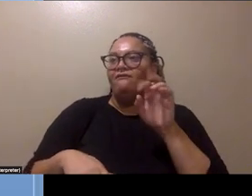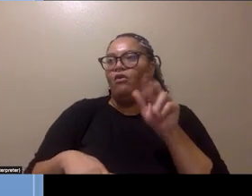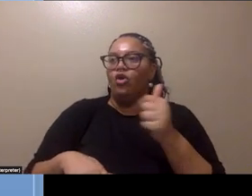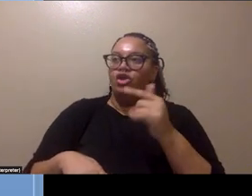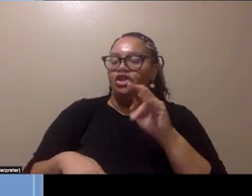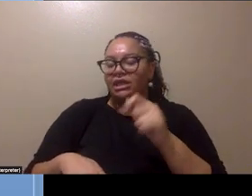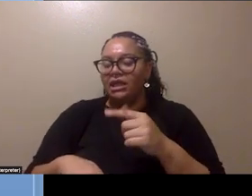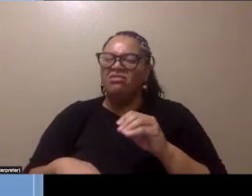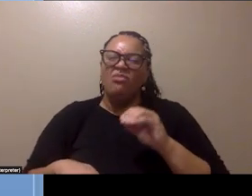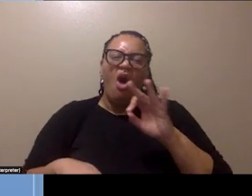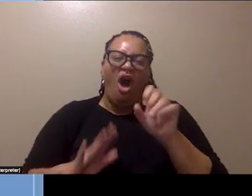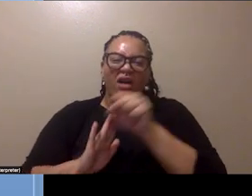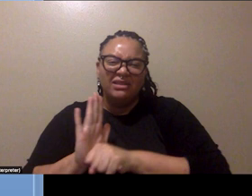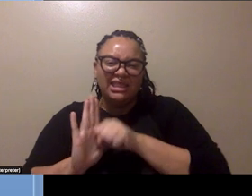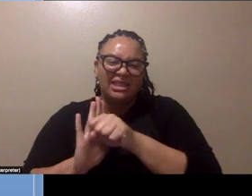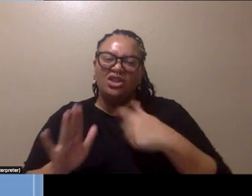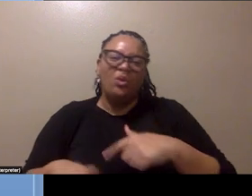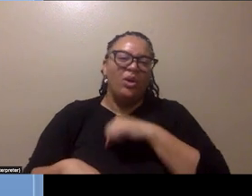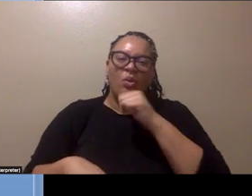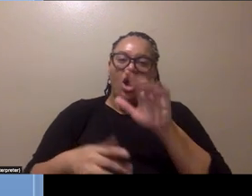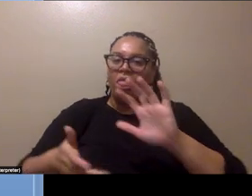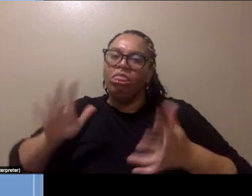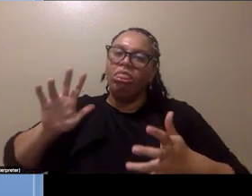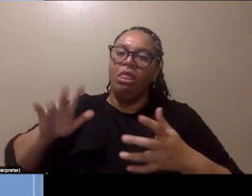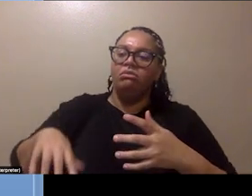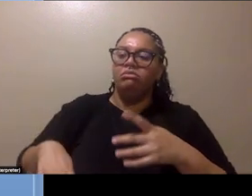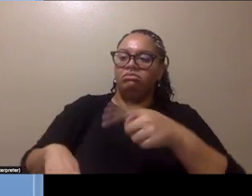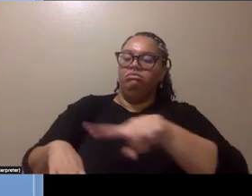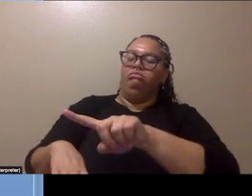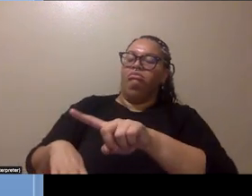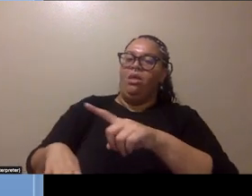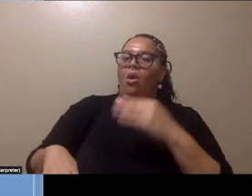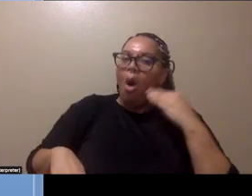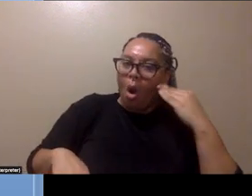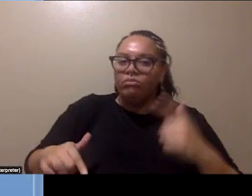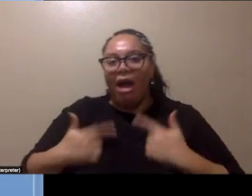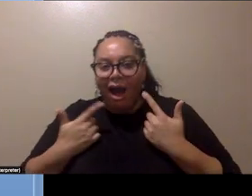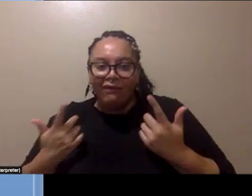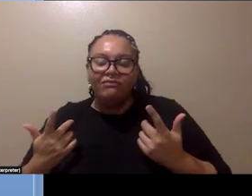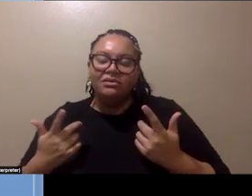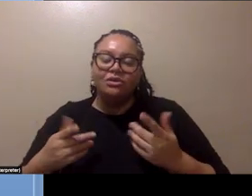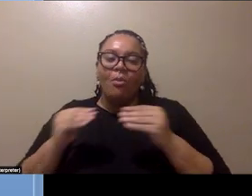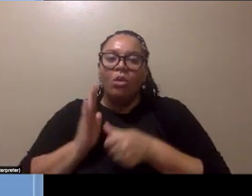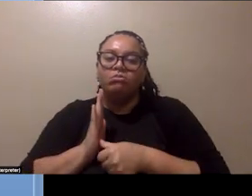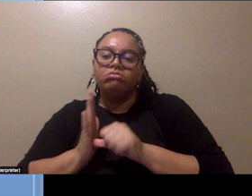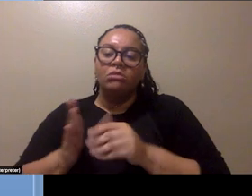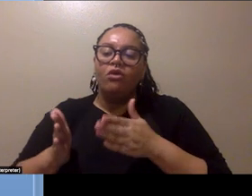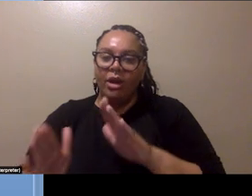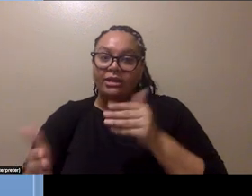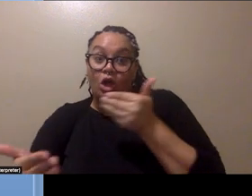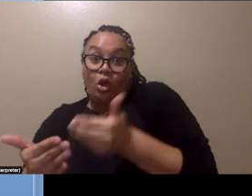did that in the winter. We just did that sort of in the off season, just that we weren't disruptive. The characteristic surveys were a bit